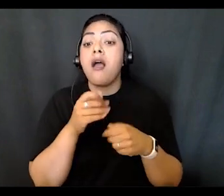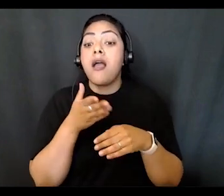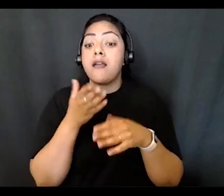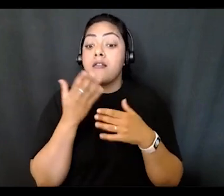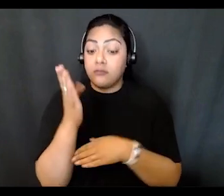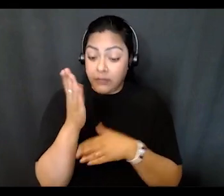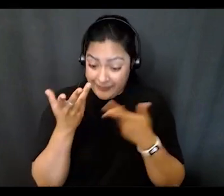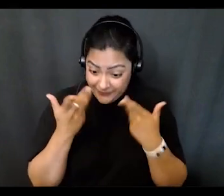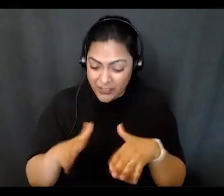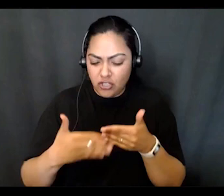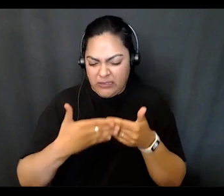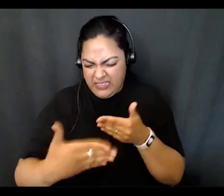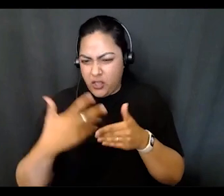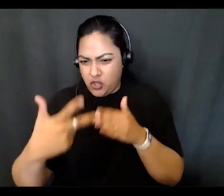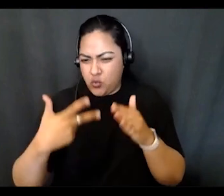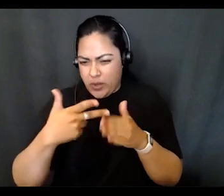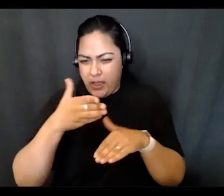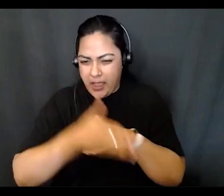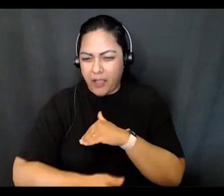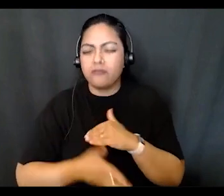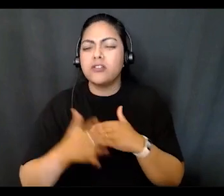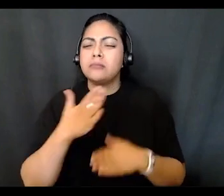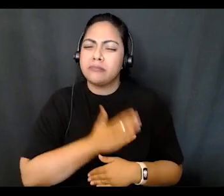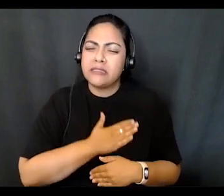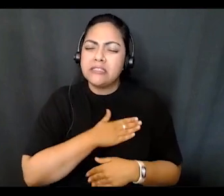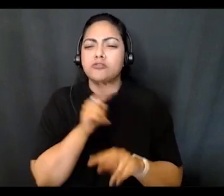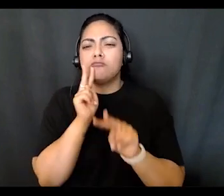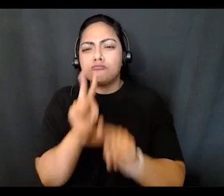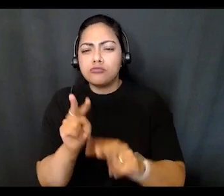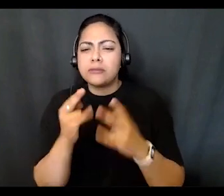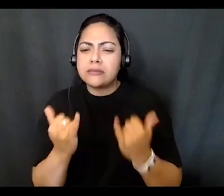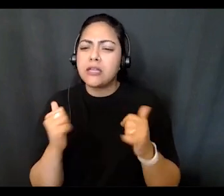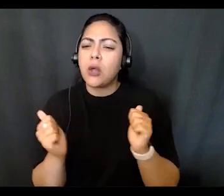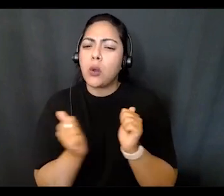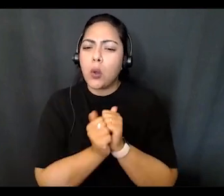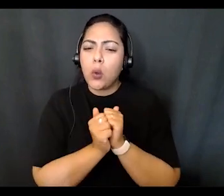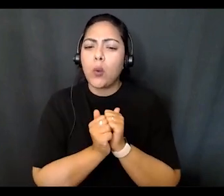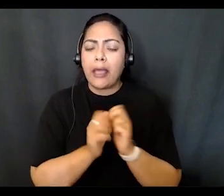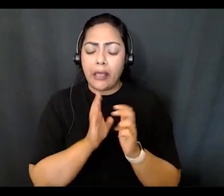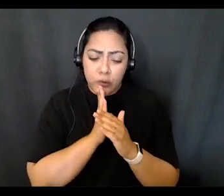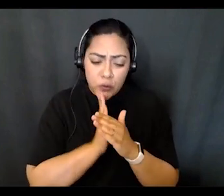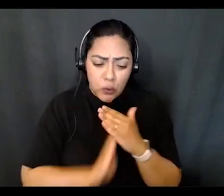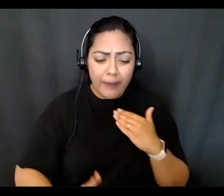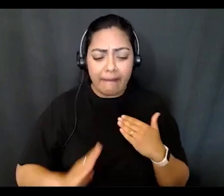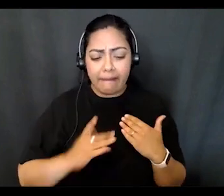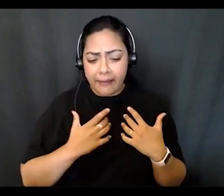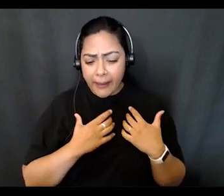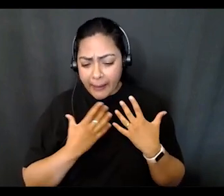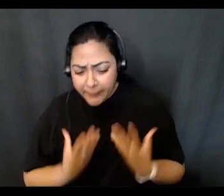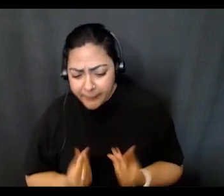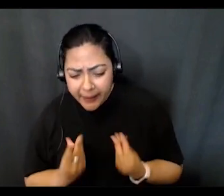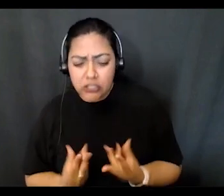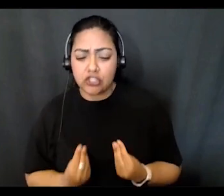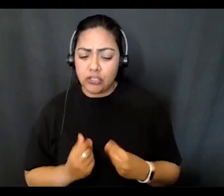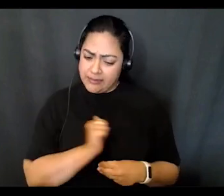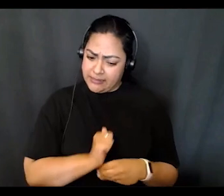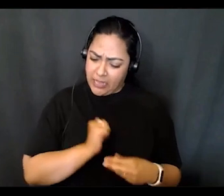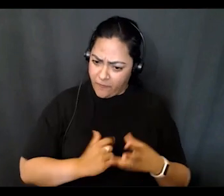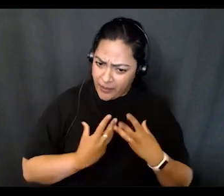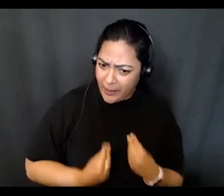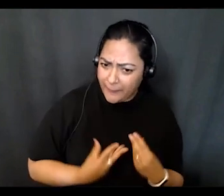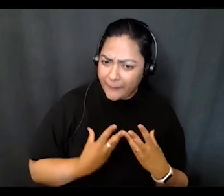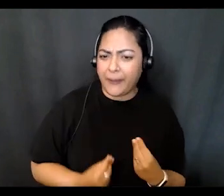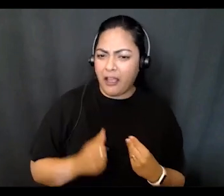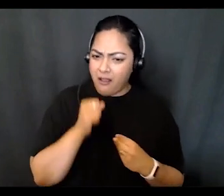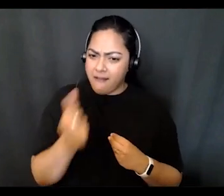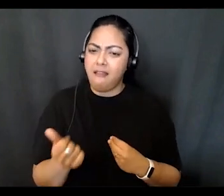today's topic with humility, compassion, and self-compassion, as it is important that we as a collective create an environment where everyone